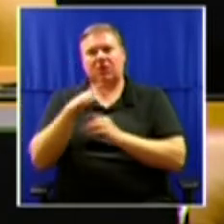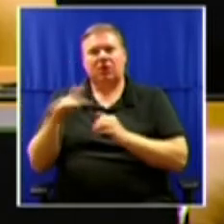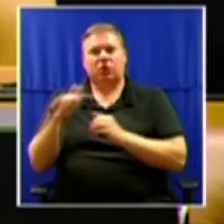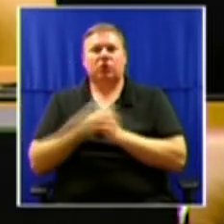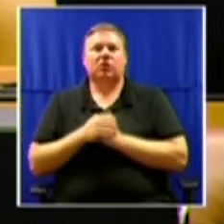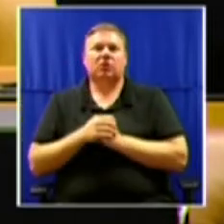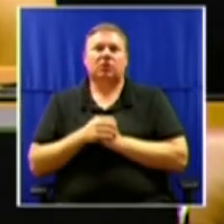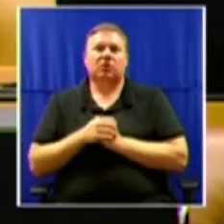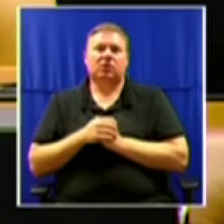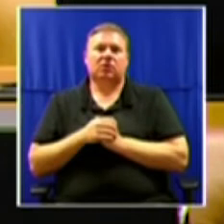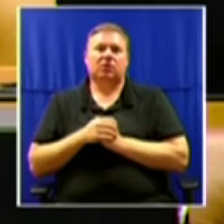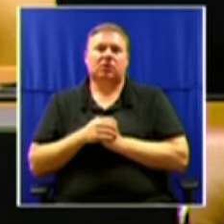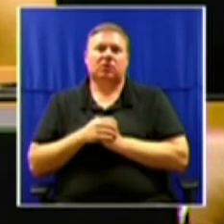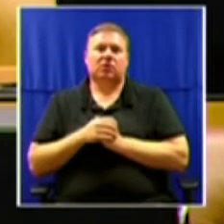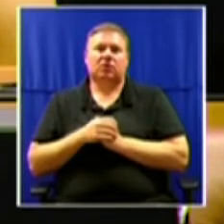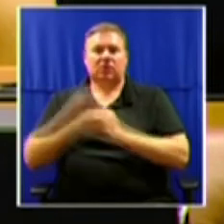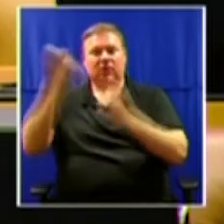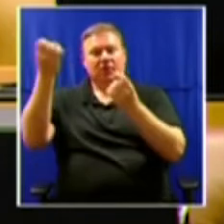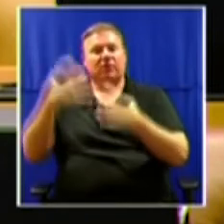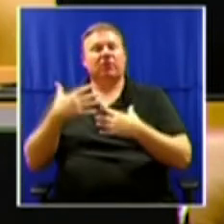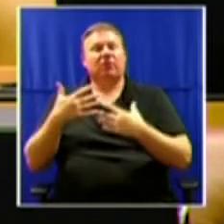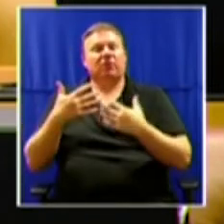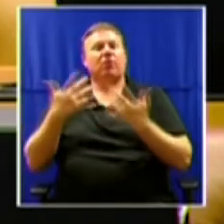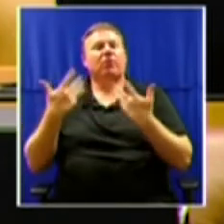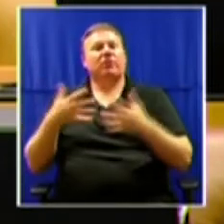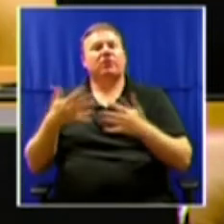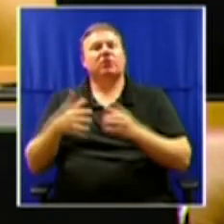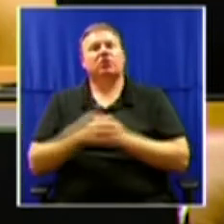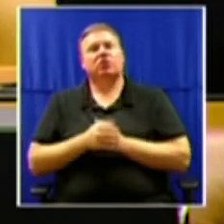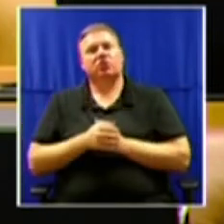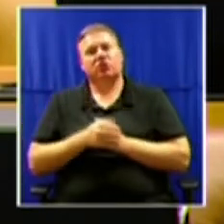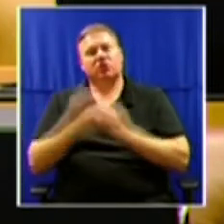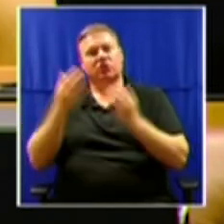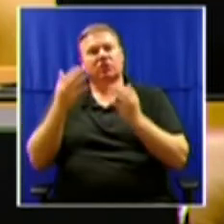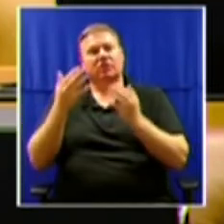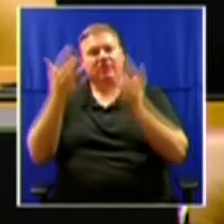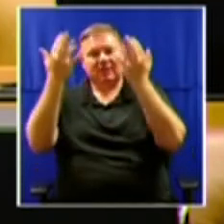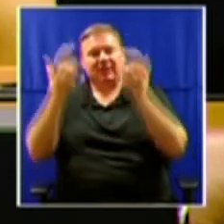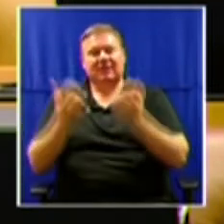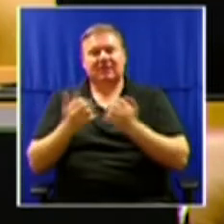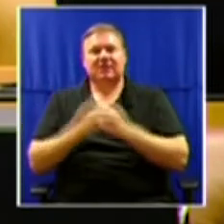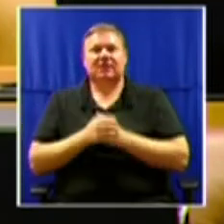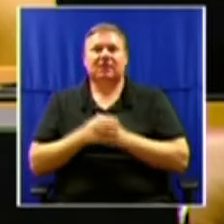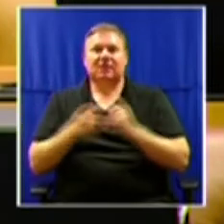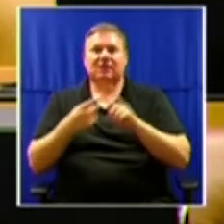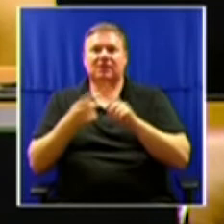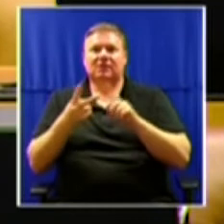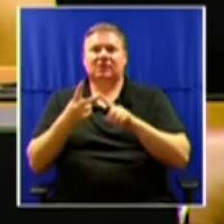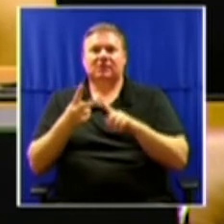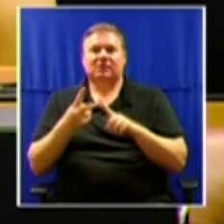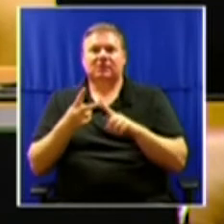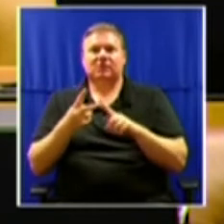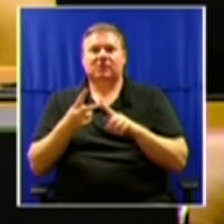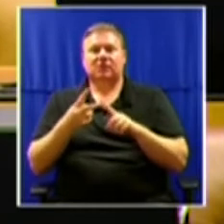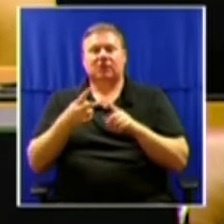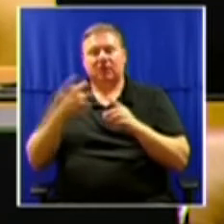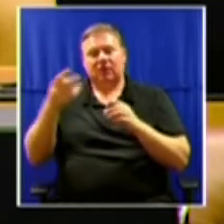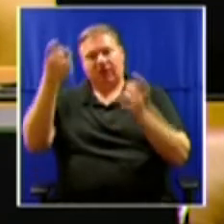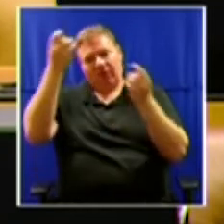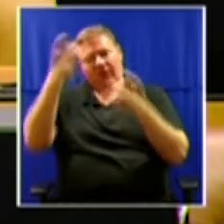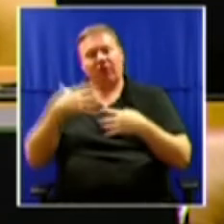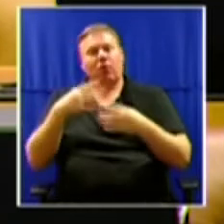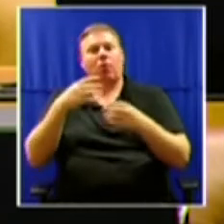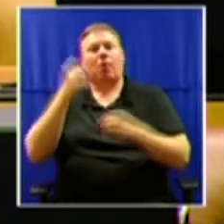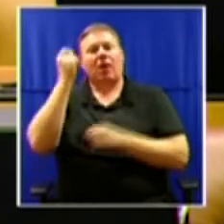So we are informed by these stats, but we are also informed about understanding the